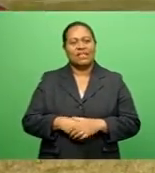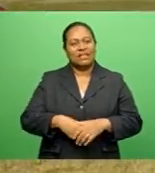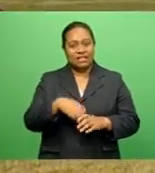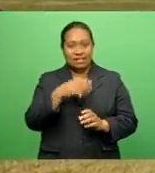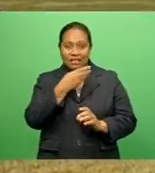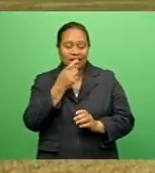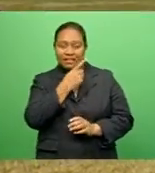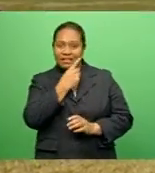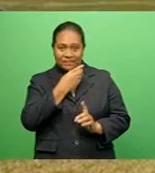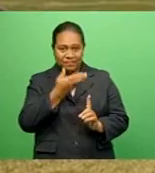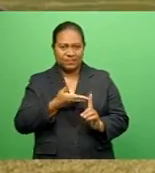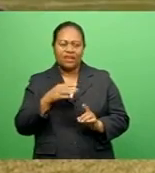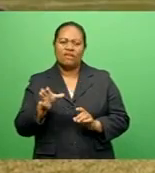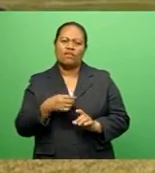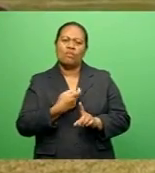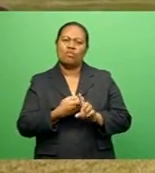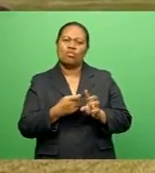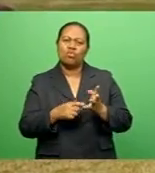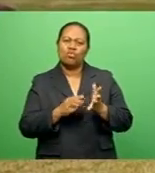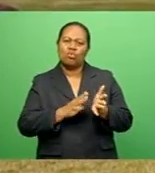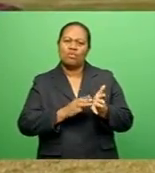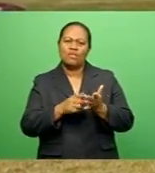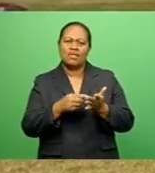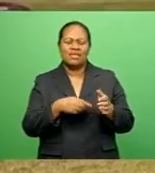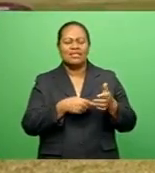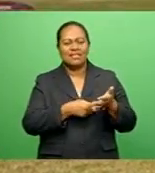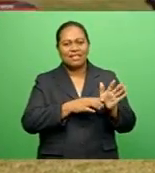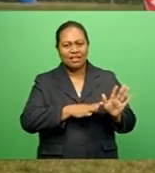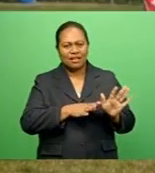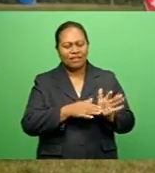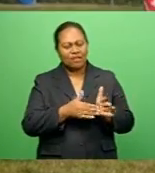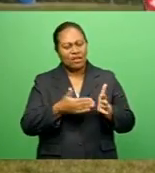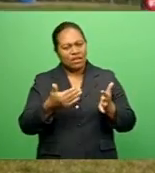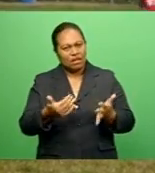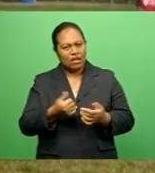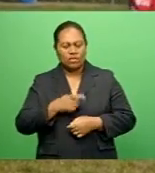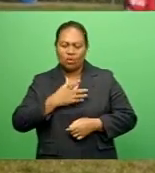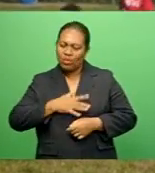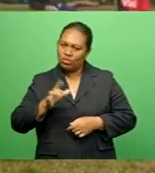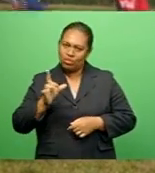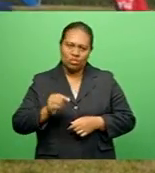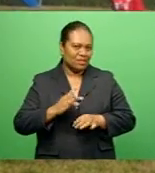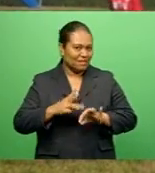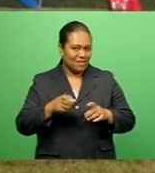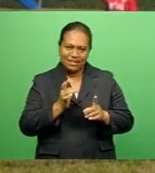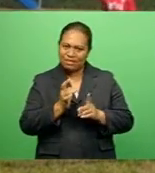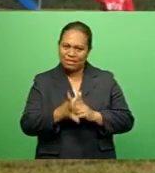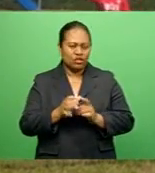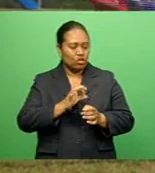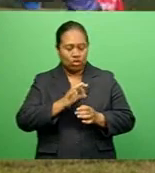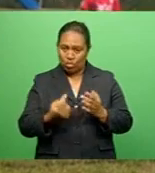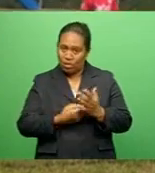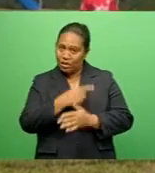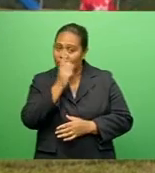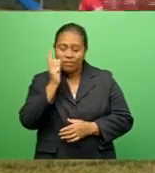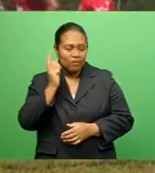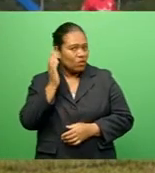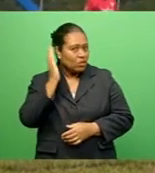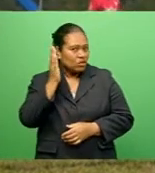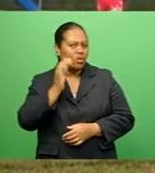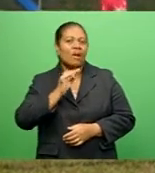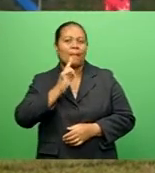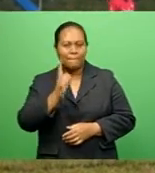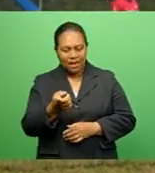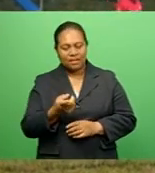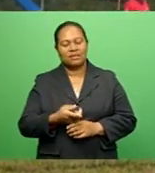Vakasombunduru, who hails from Kumi village Verata in Tailevu, is determined to do something special not only for her school but for her loved